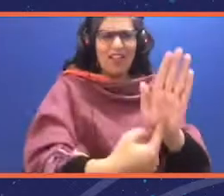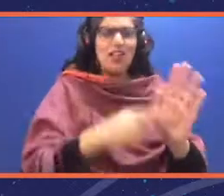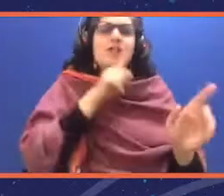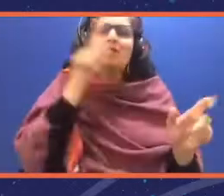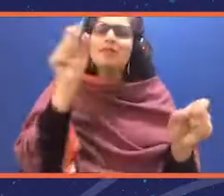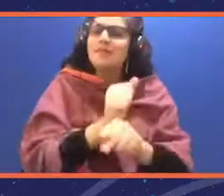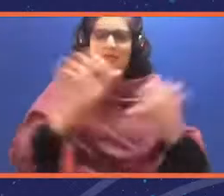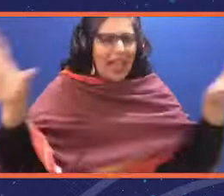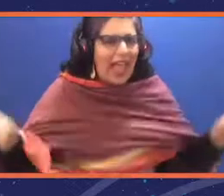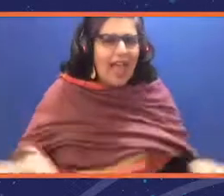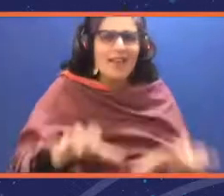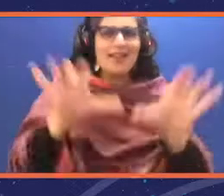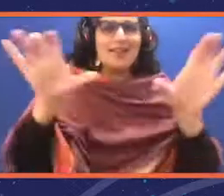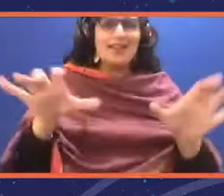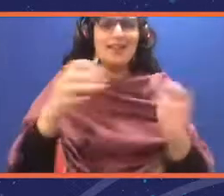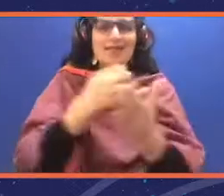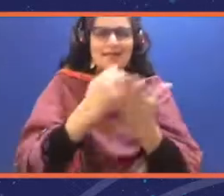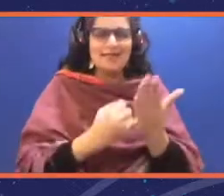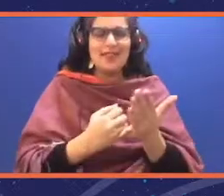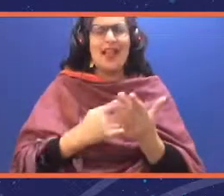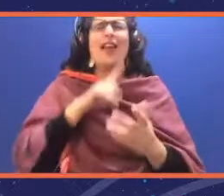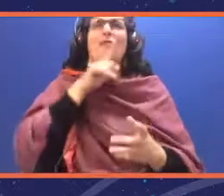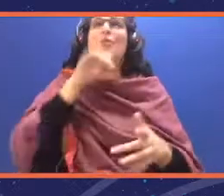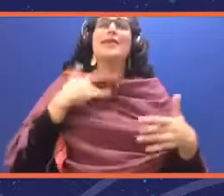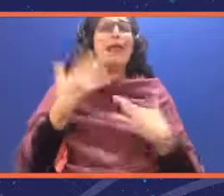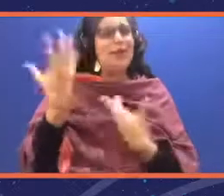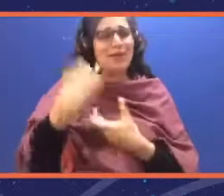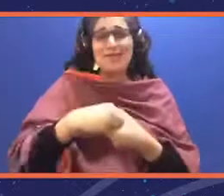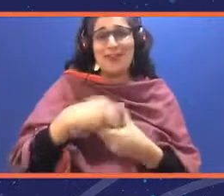be a part of that movement. Next slide.